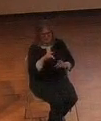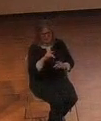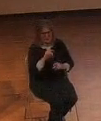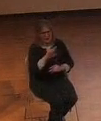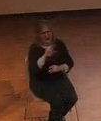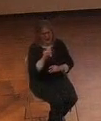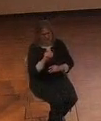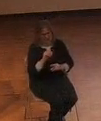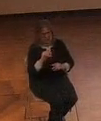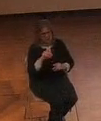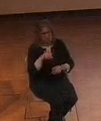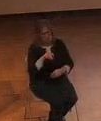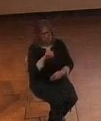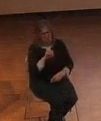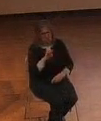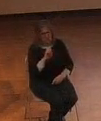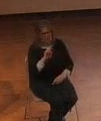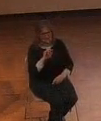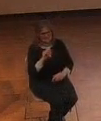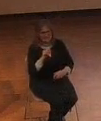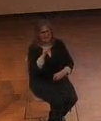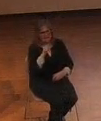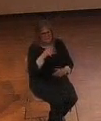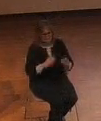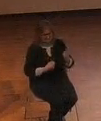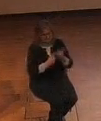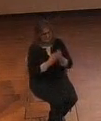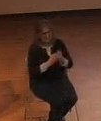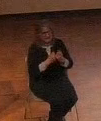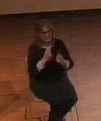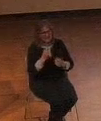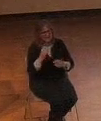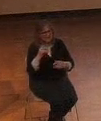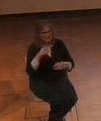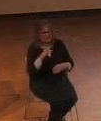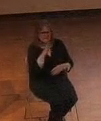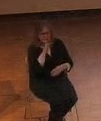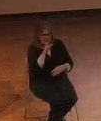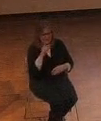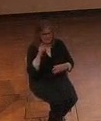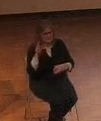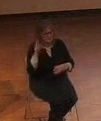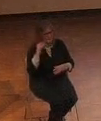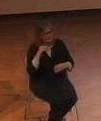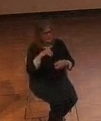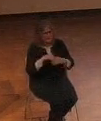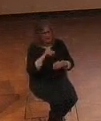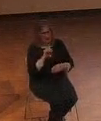and Womanist Speech Sounds in Octavia Butler's Post-Apocalyptic Imagination.